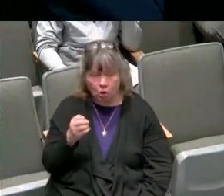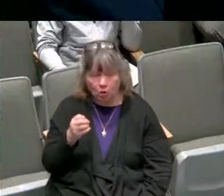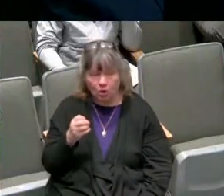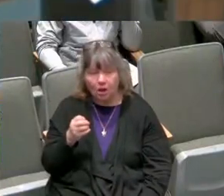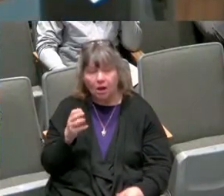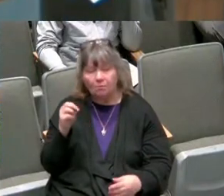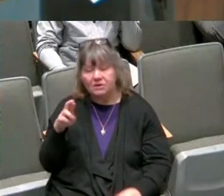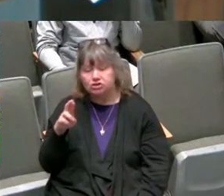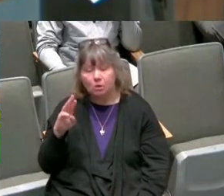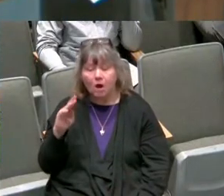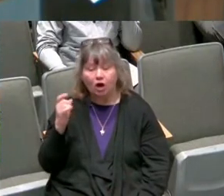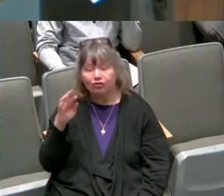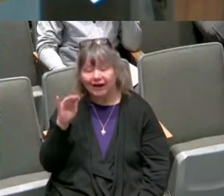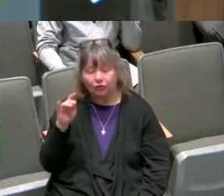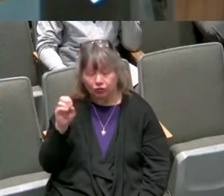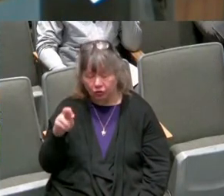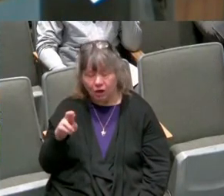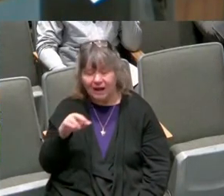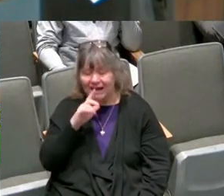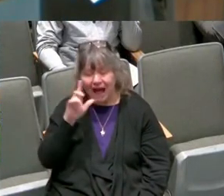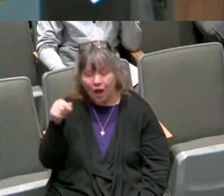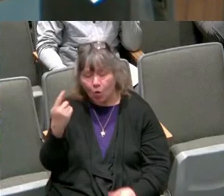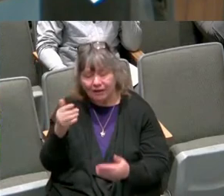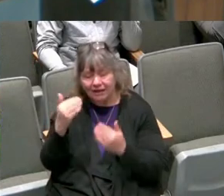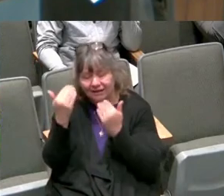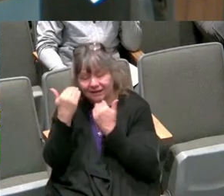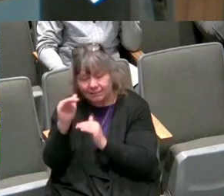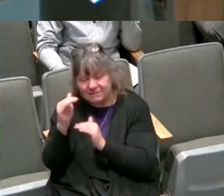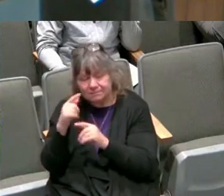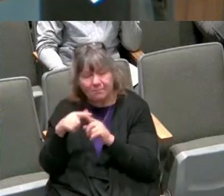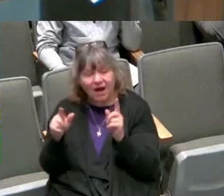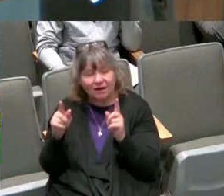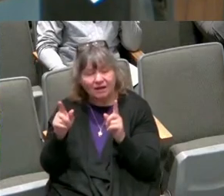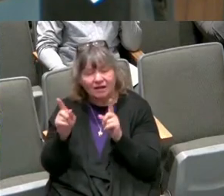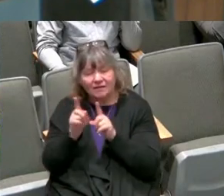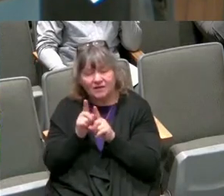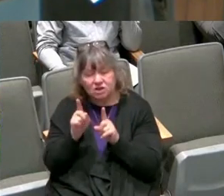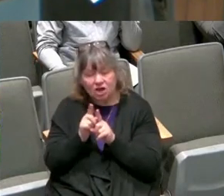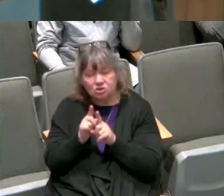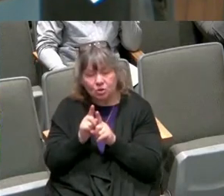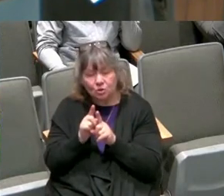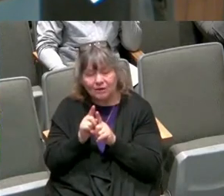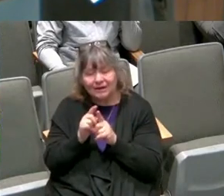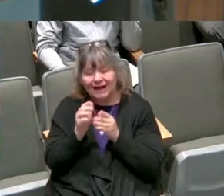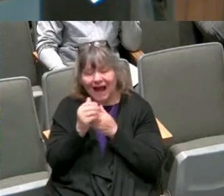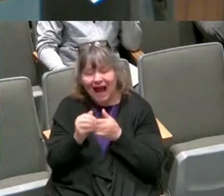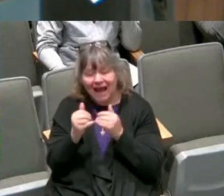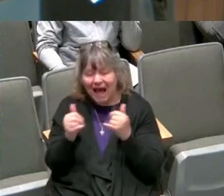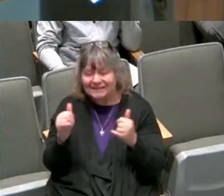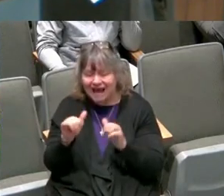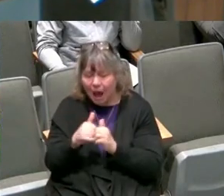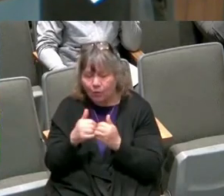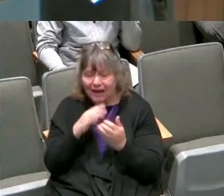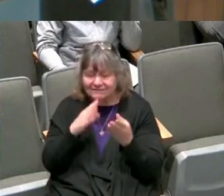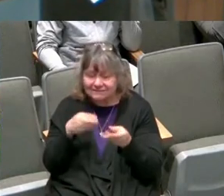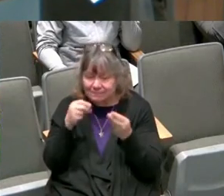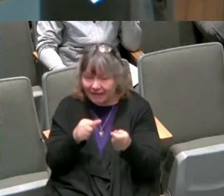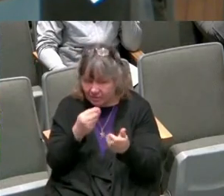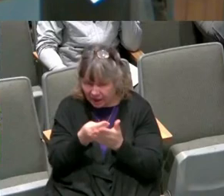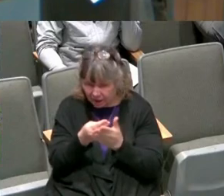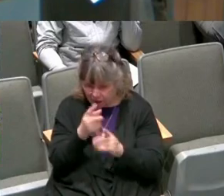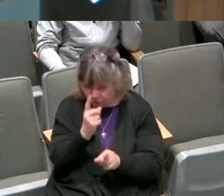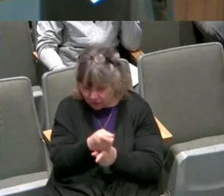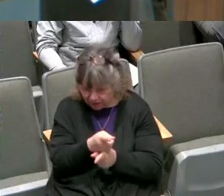Mr moderator then there's not only limits but there's always there's also guidelines in how this money can actually be used